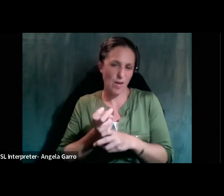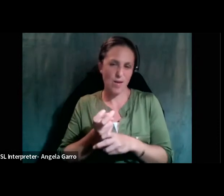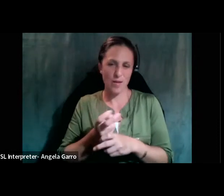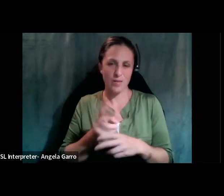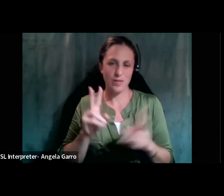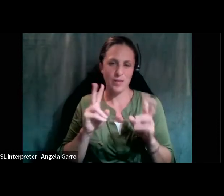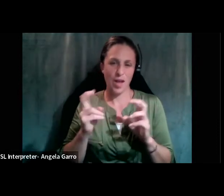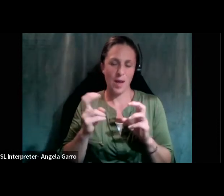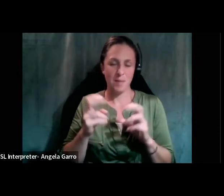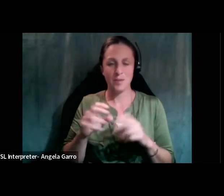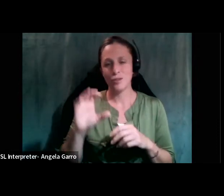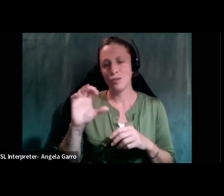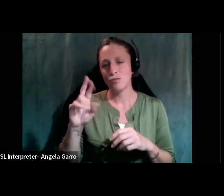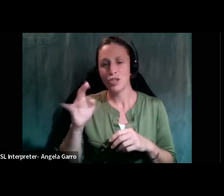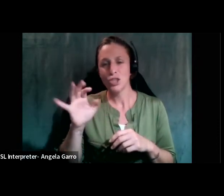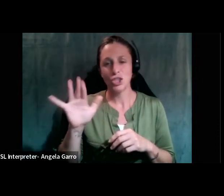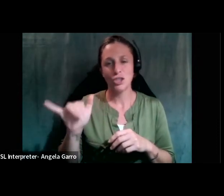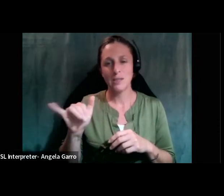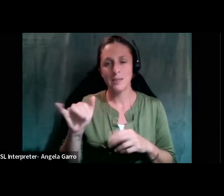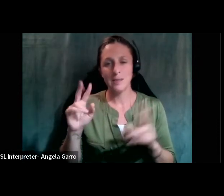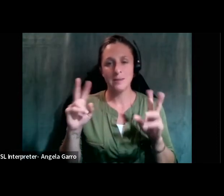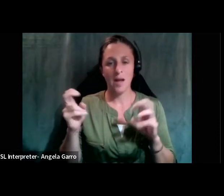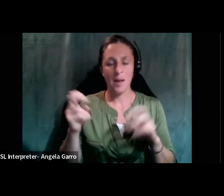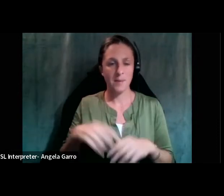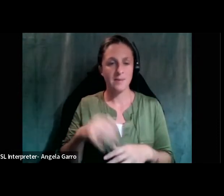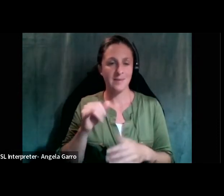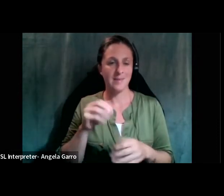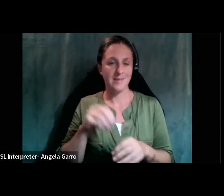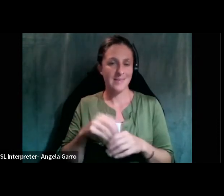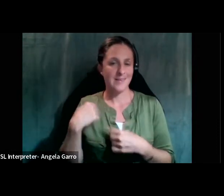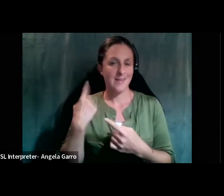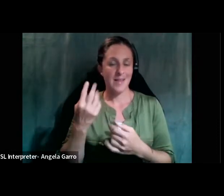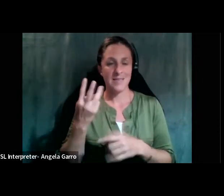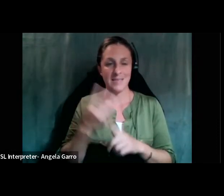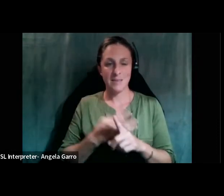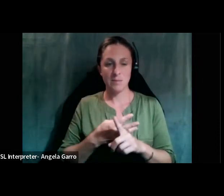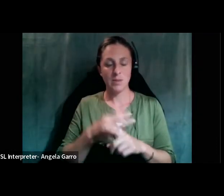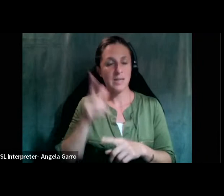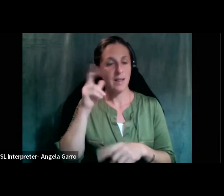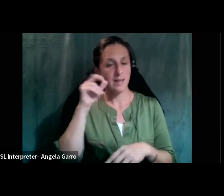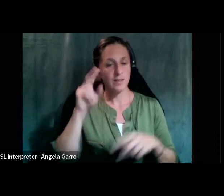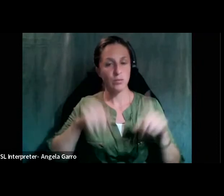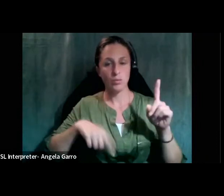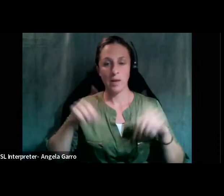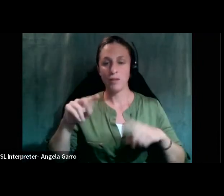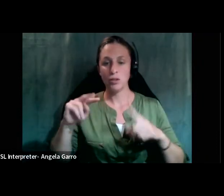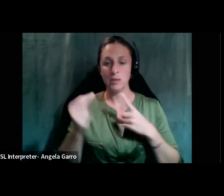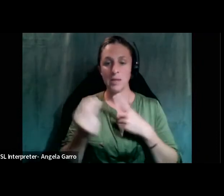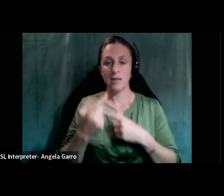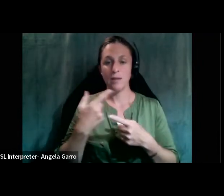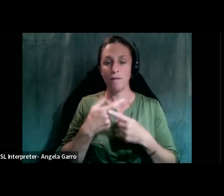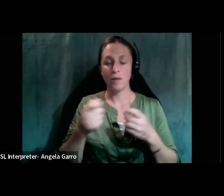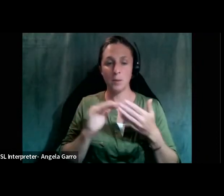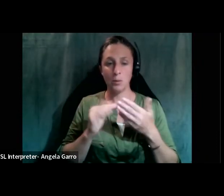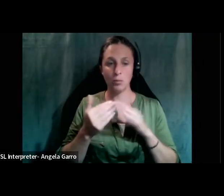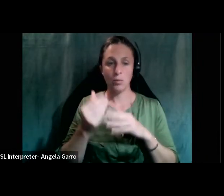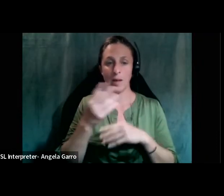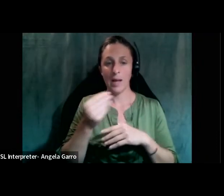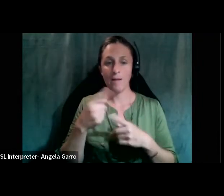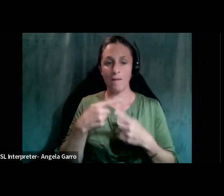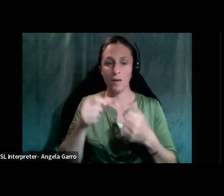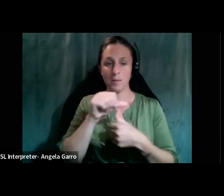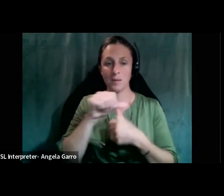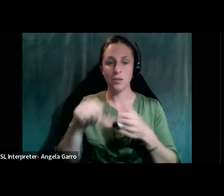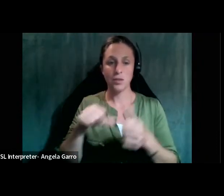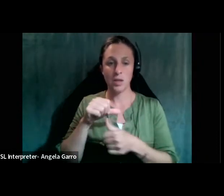Booker's words, crunchy topics in the last 6 months. And listening to diverse perspectives from the community and from one another. I